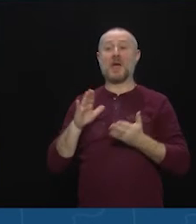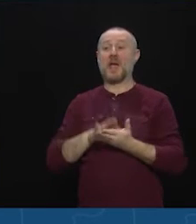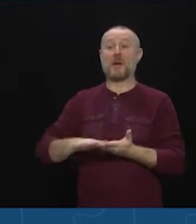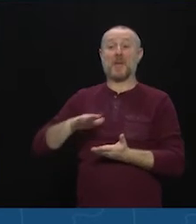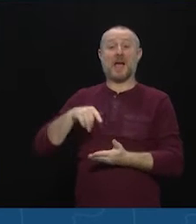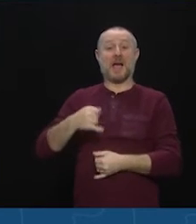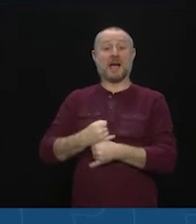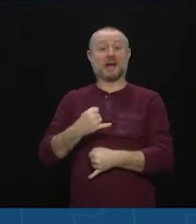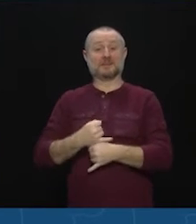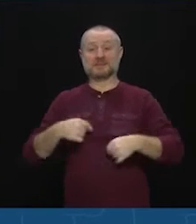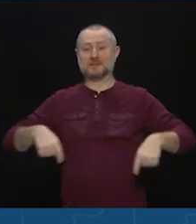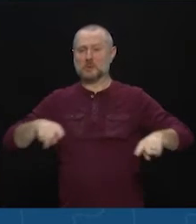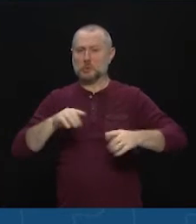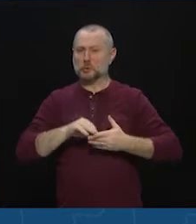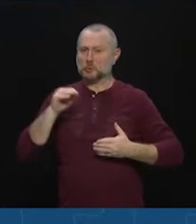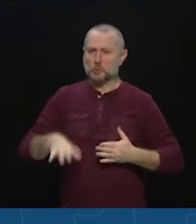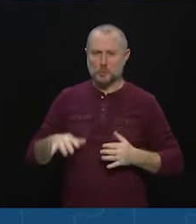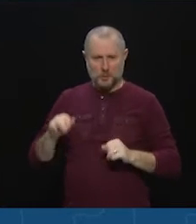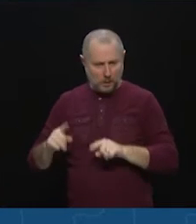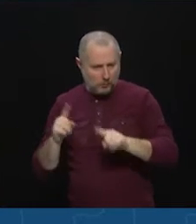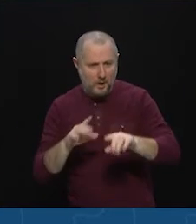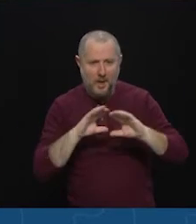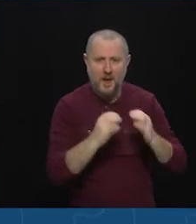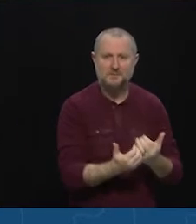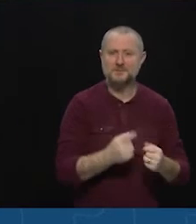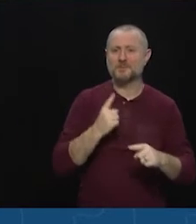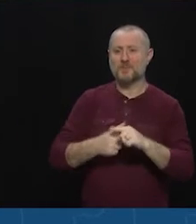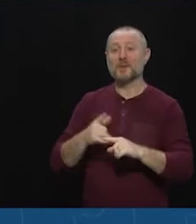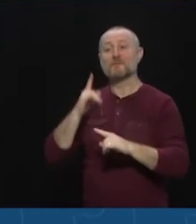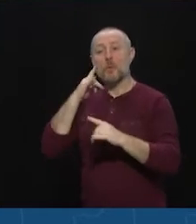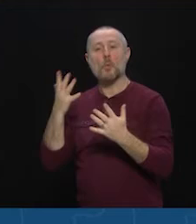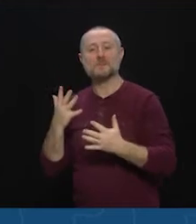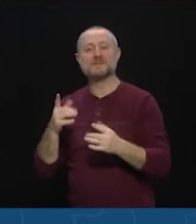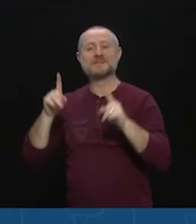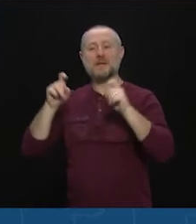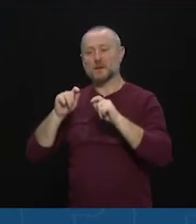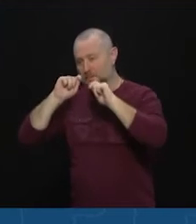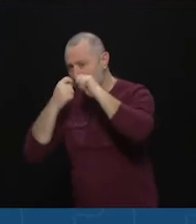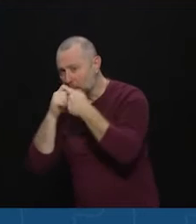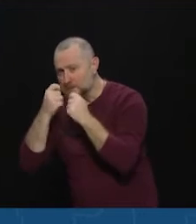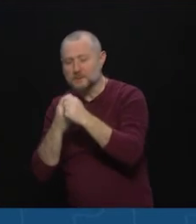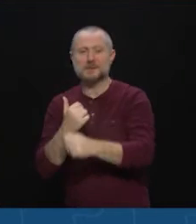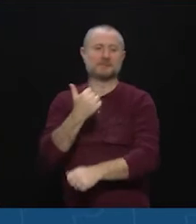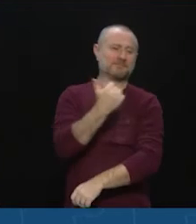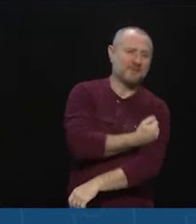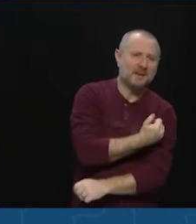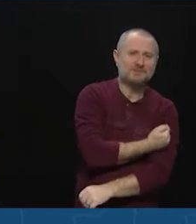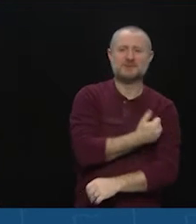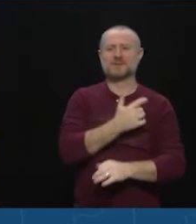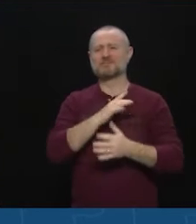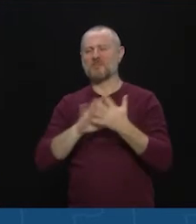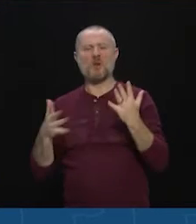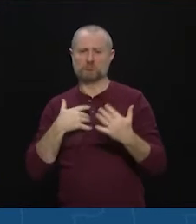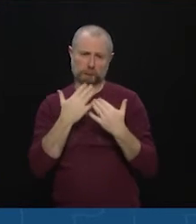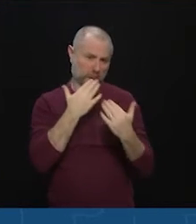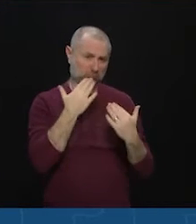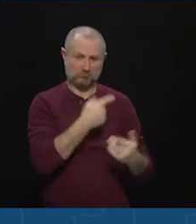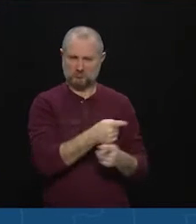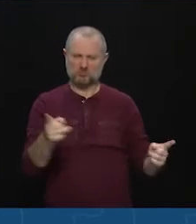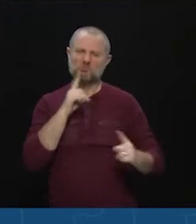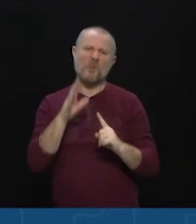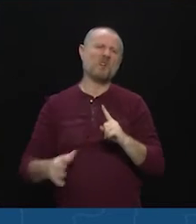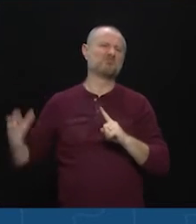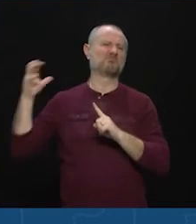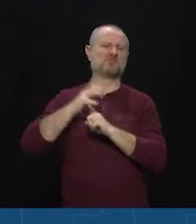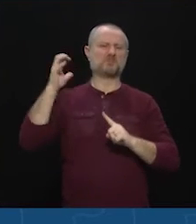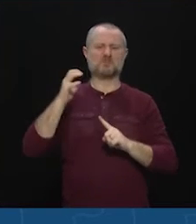students, but use them as testing sites and vaccination sites. So thank you. You are a gem. We are so grateful that you are here right in the